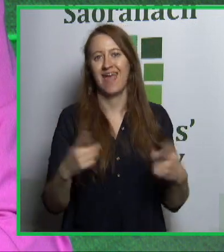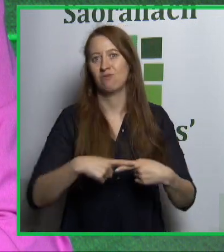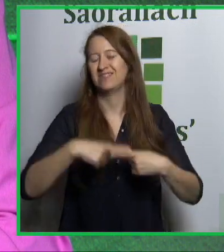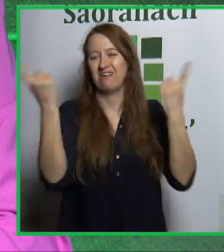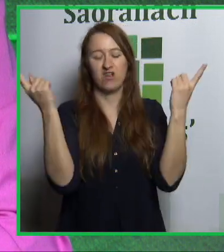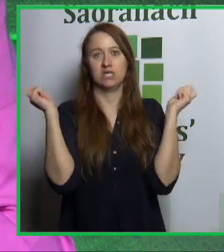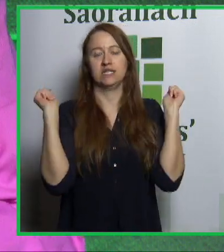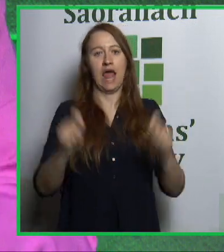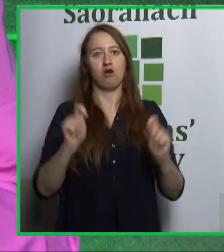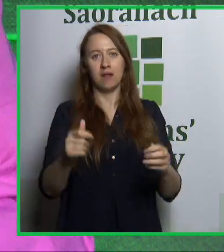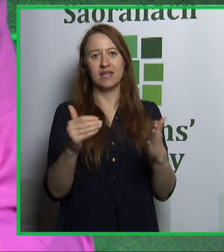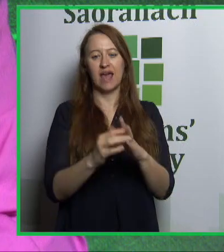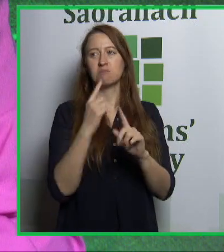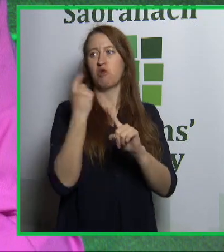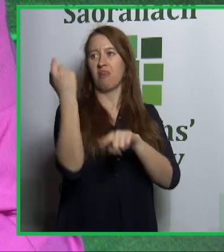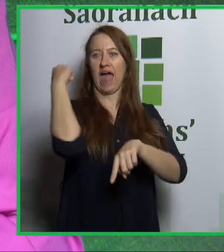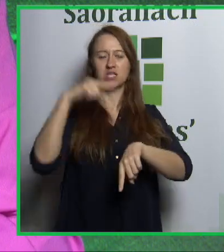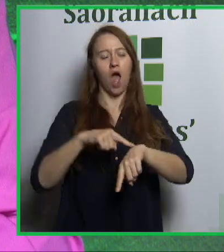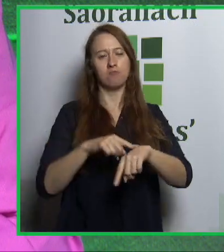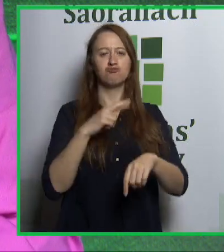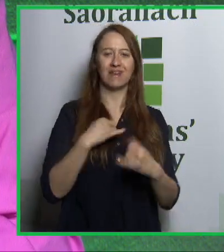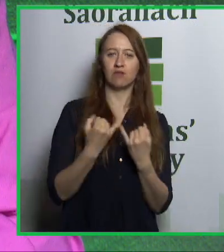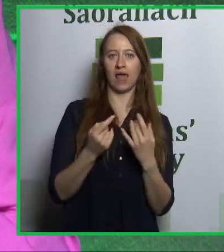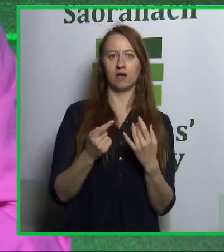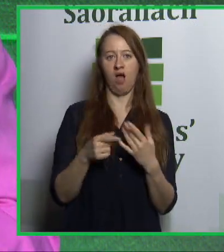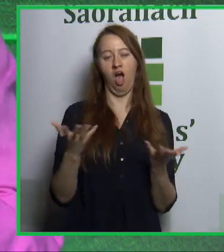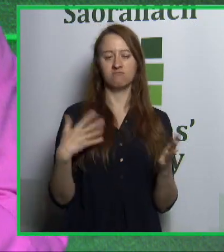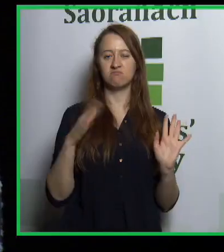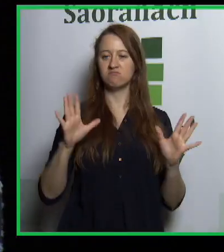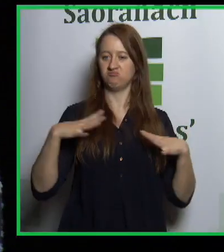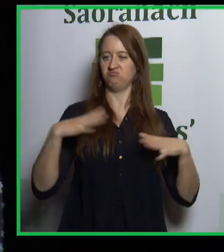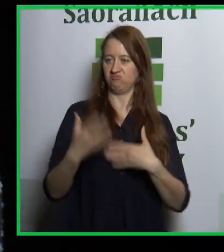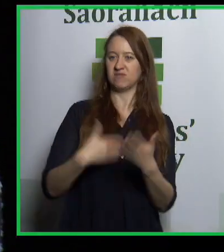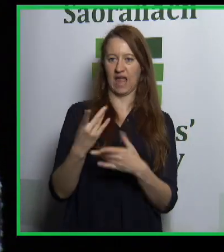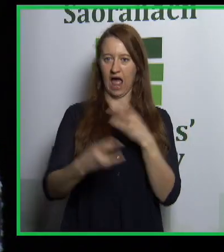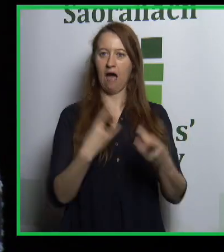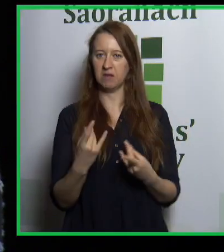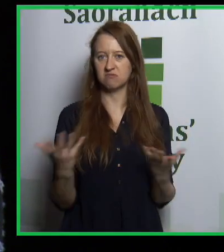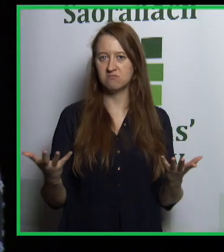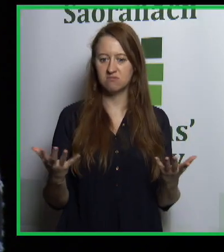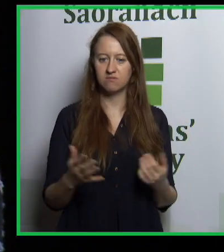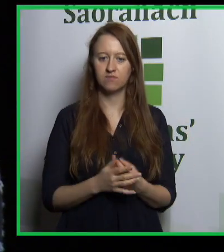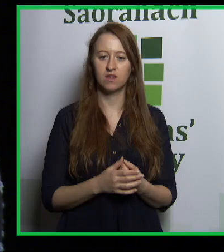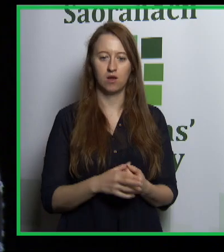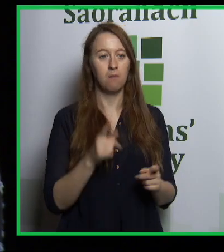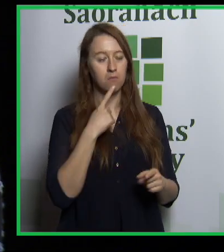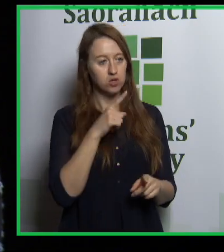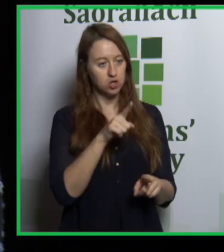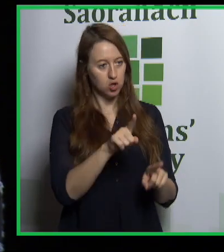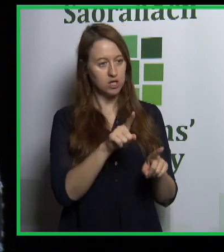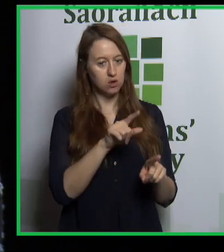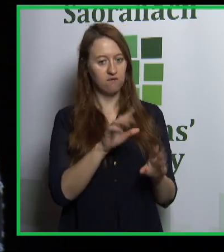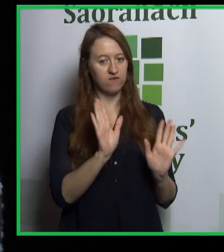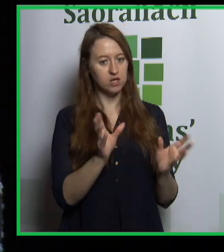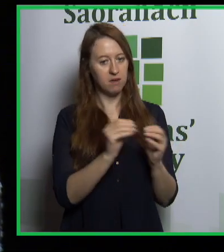horrendous, but back then it was kind of part and parcel of the environment. Because even your dad, I think, had the tragic distinction of having